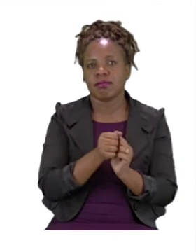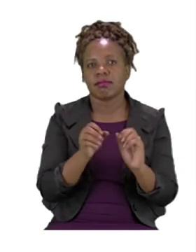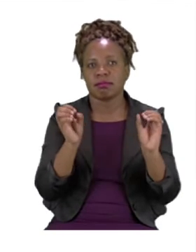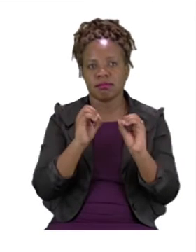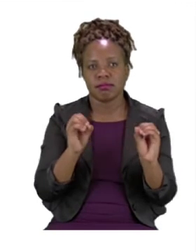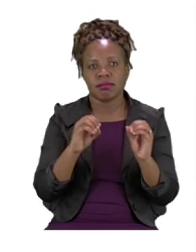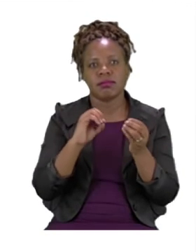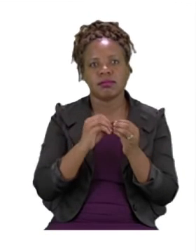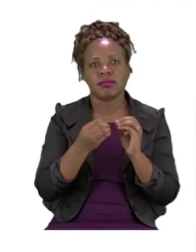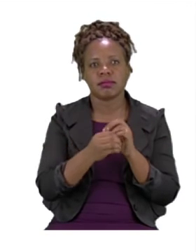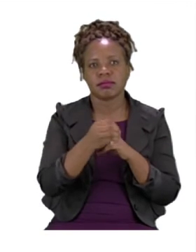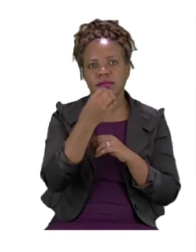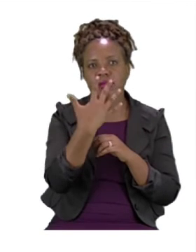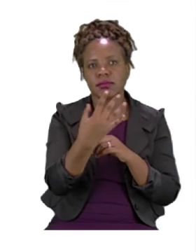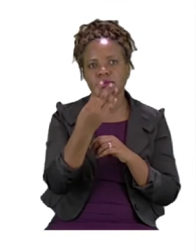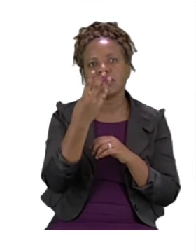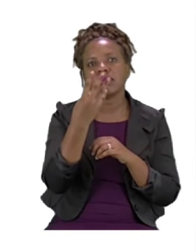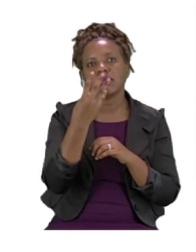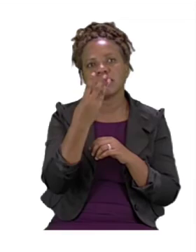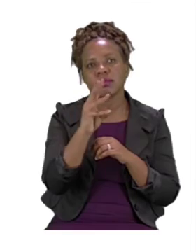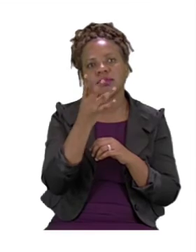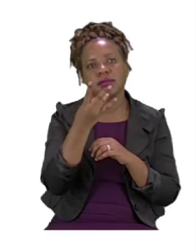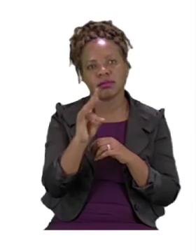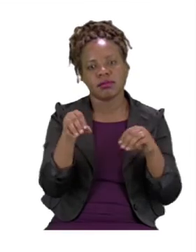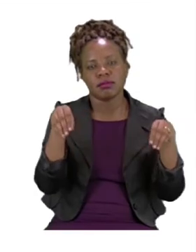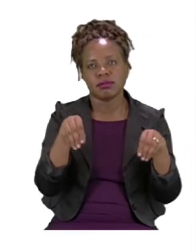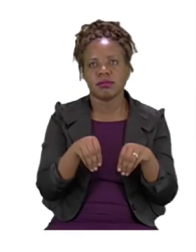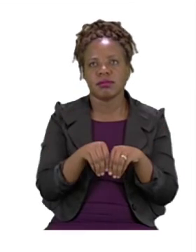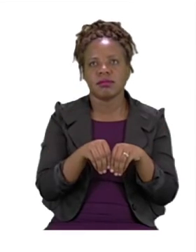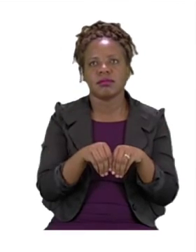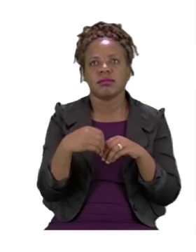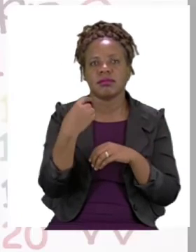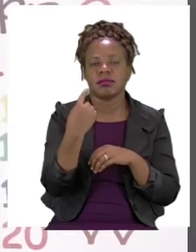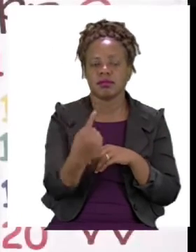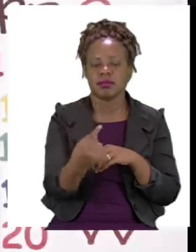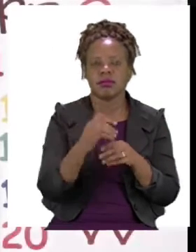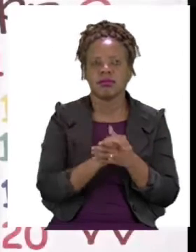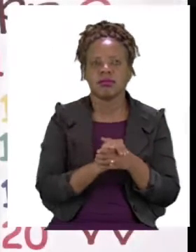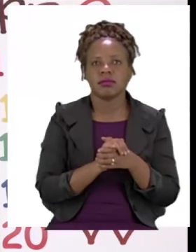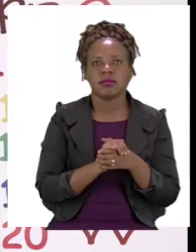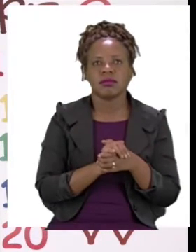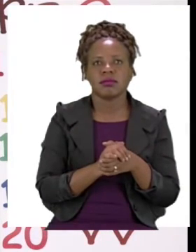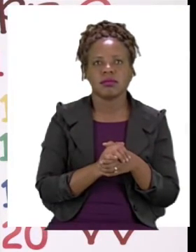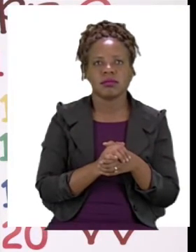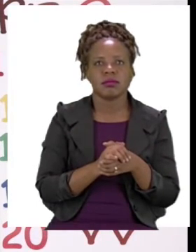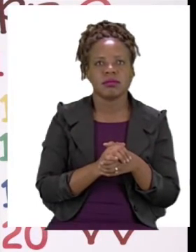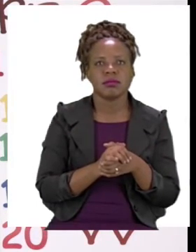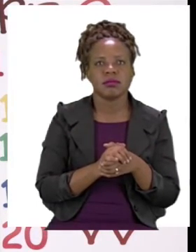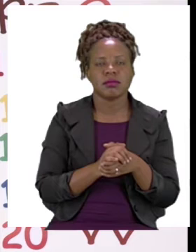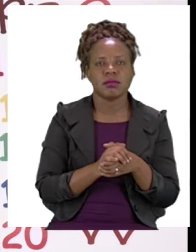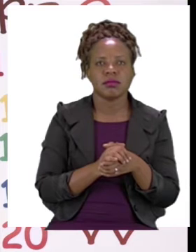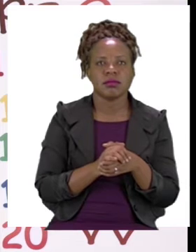you to try and use by yourselves. Remember, when you are making your sentences, you can